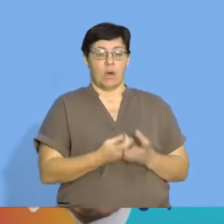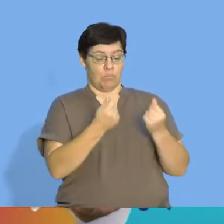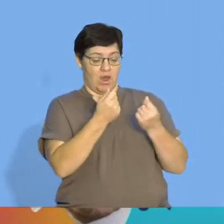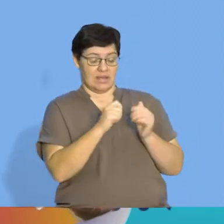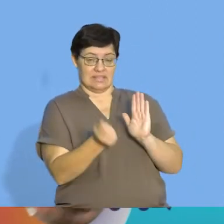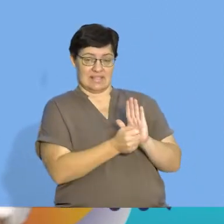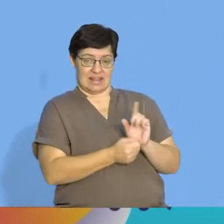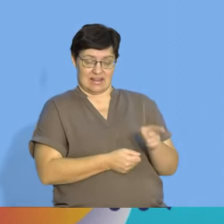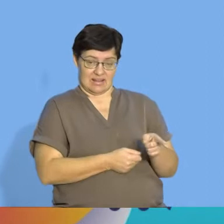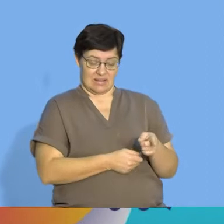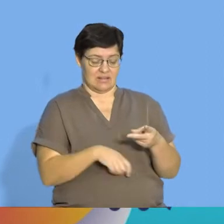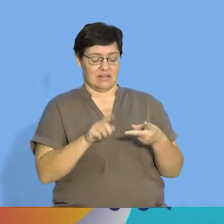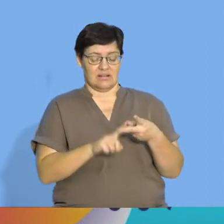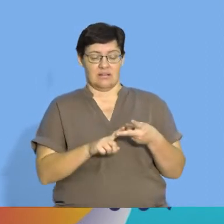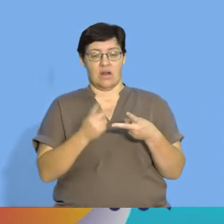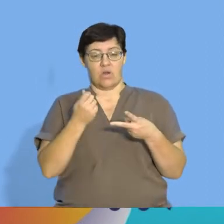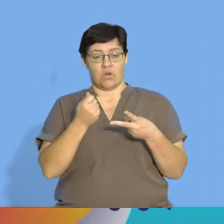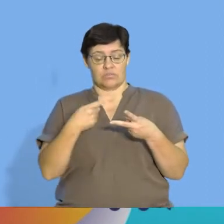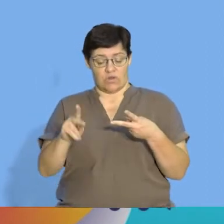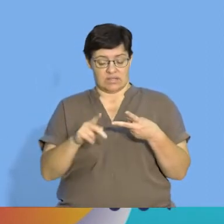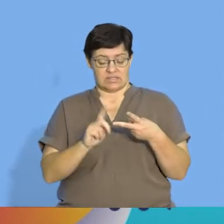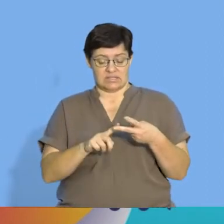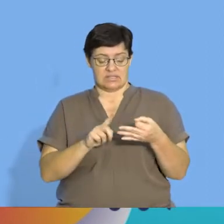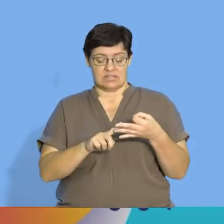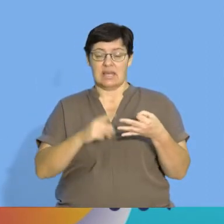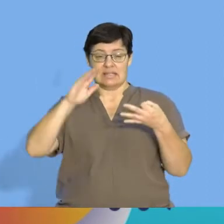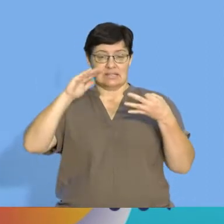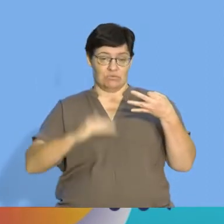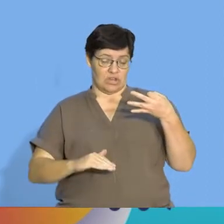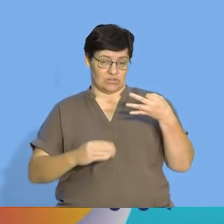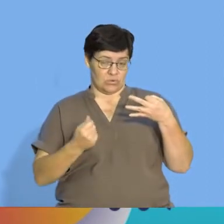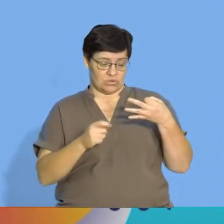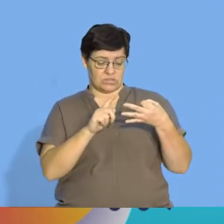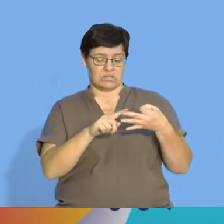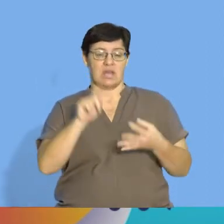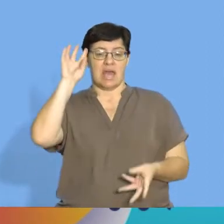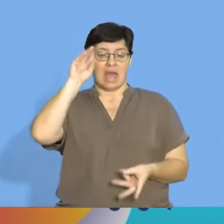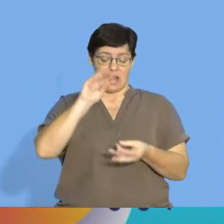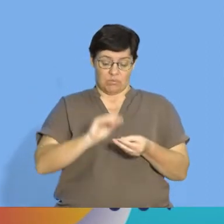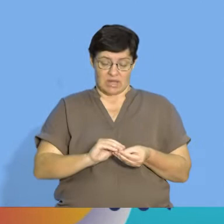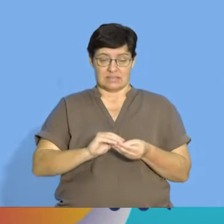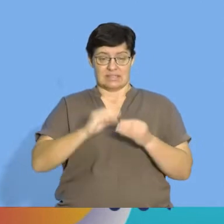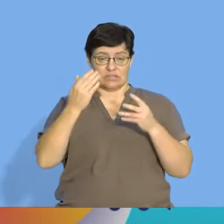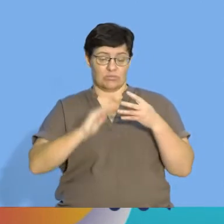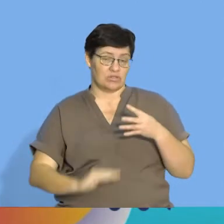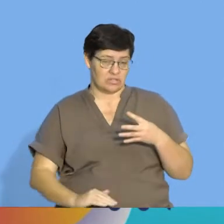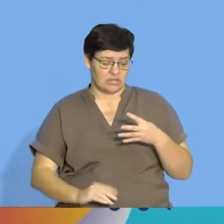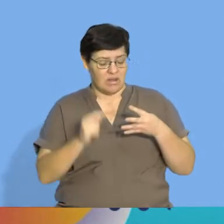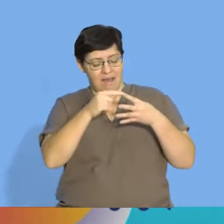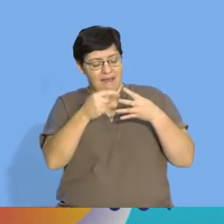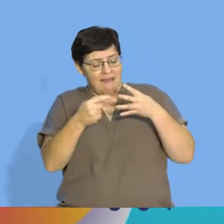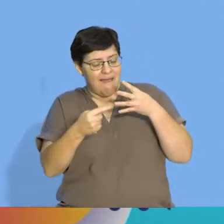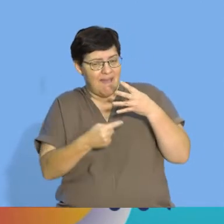price, you've got the cost price, you've got the depreciation, you've got the accumulated depreciation, all